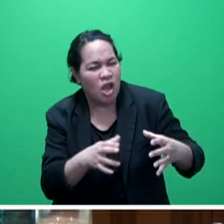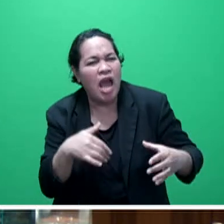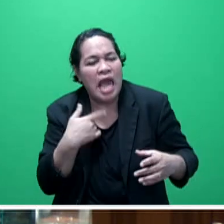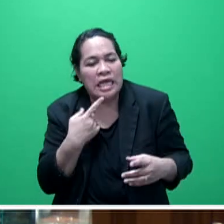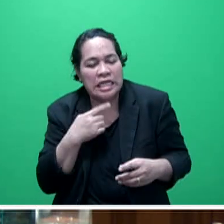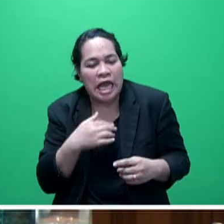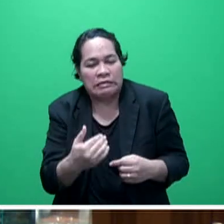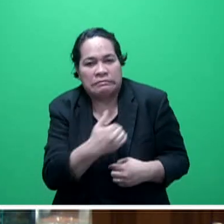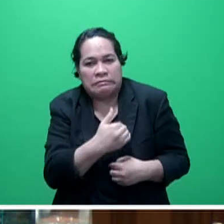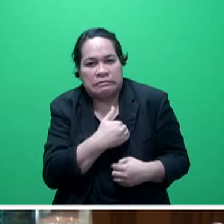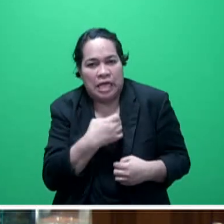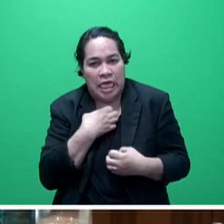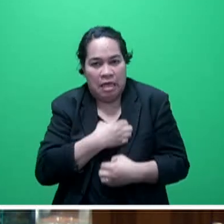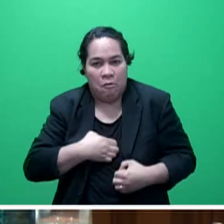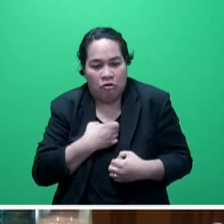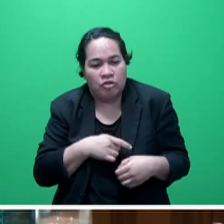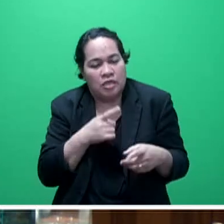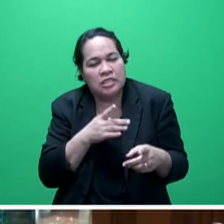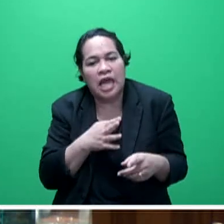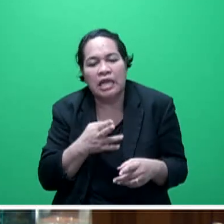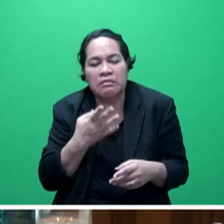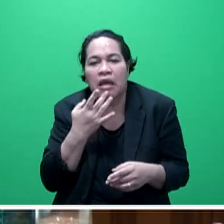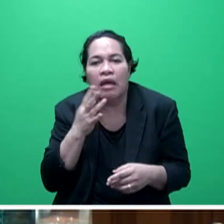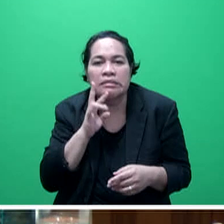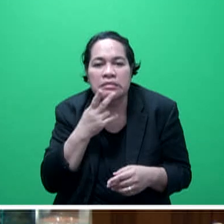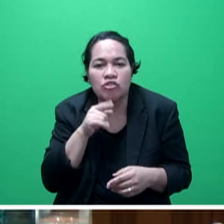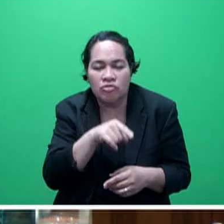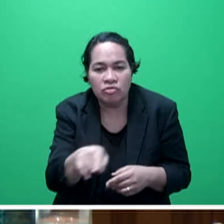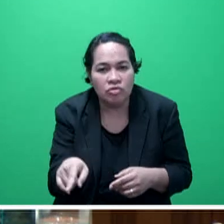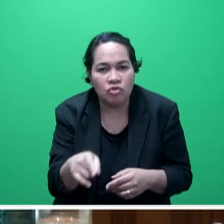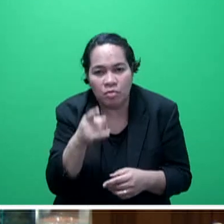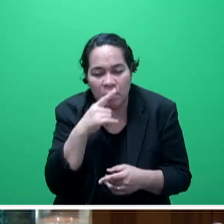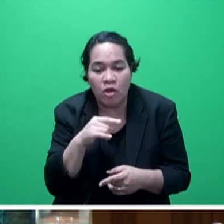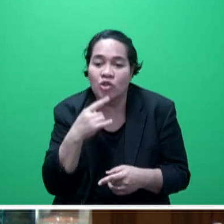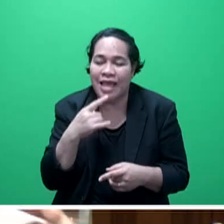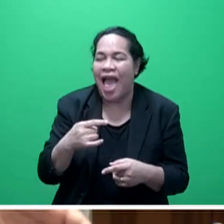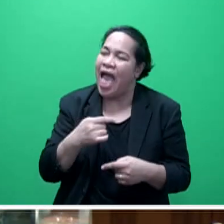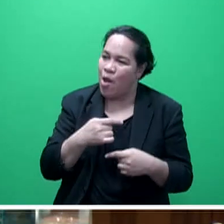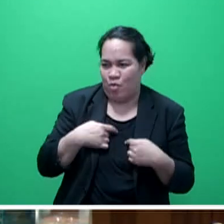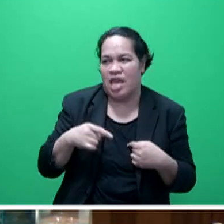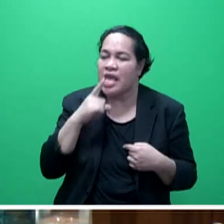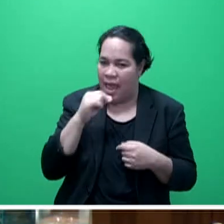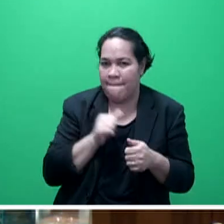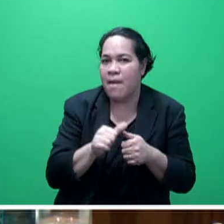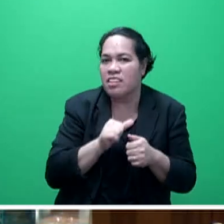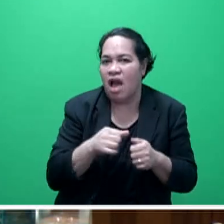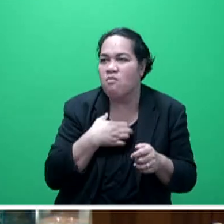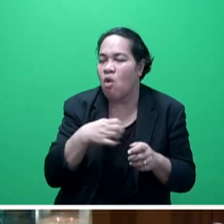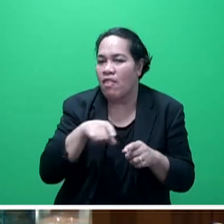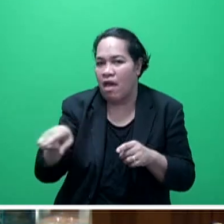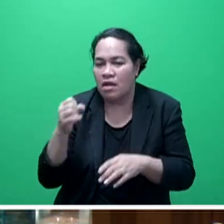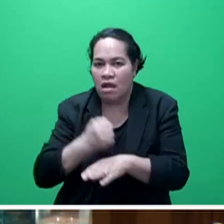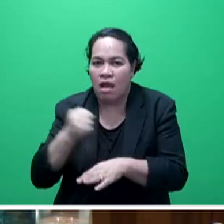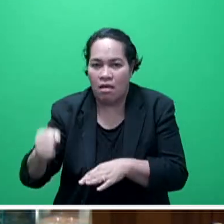emotions of the people by giving them a false hope that they would have done better than us. Mr. Speaker,